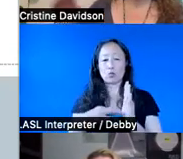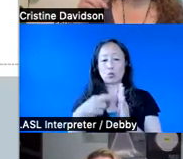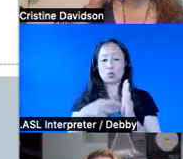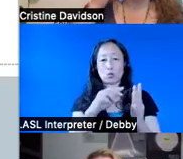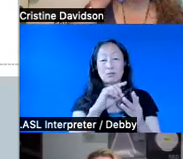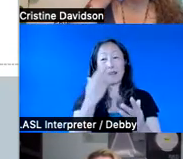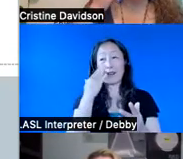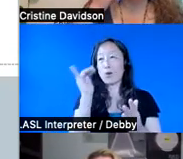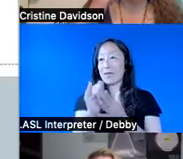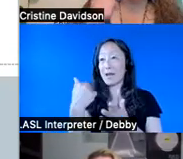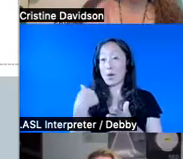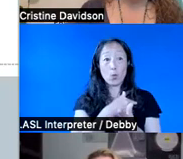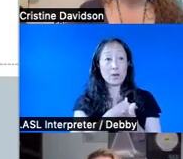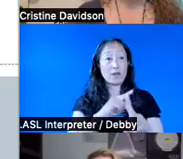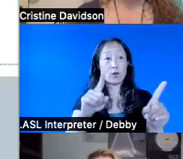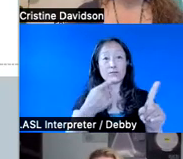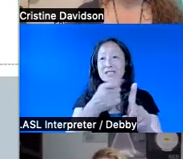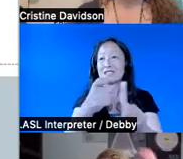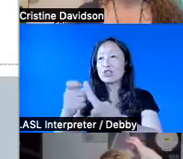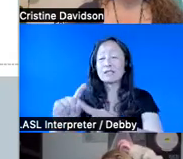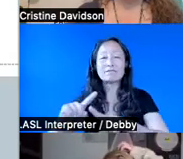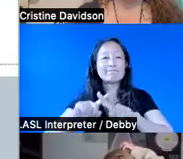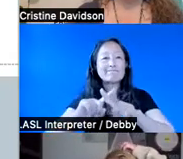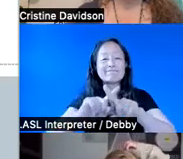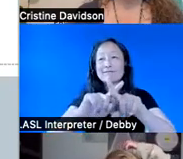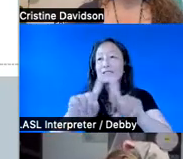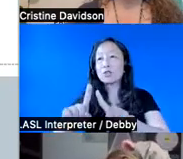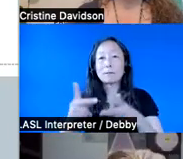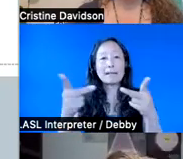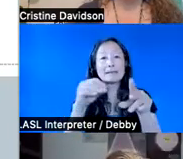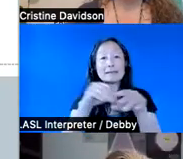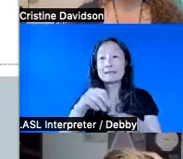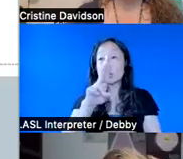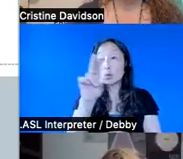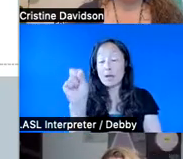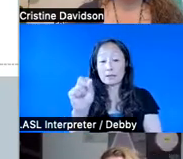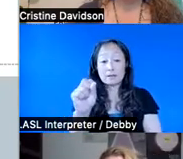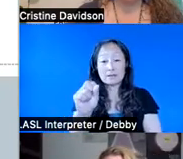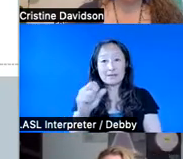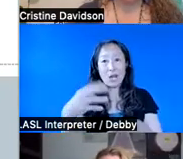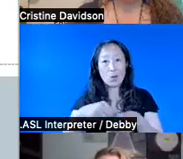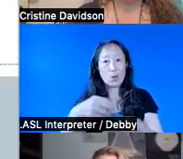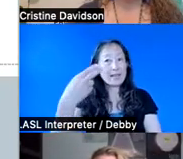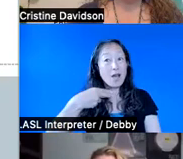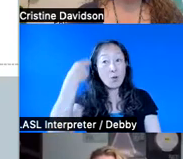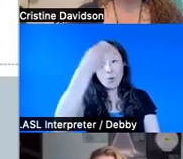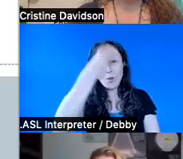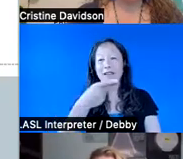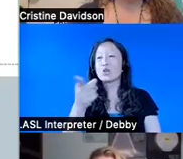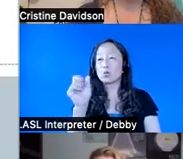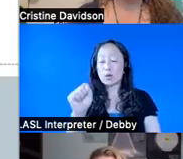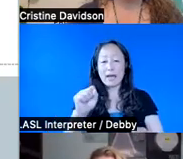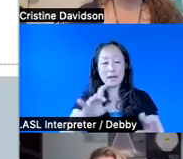over the country, including Hawaii, and you'll be able to scroll through that information in that link and find